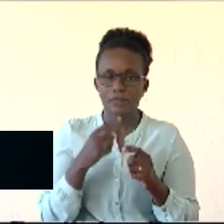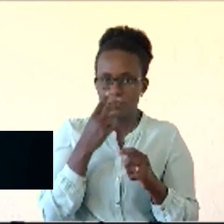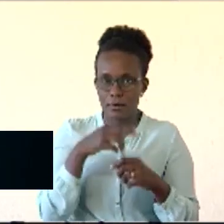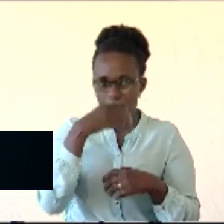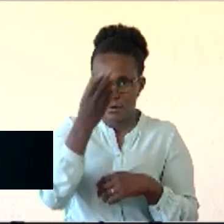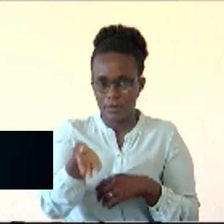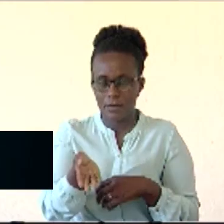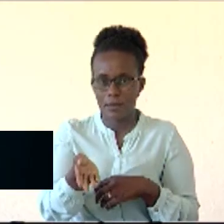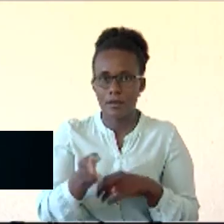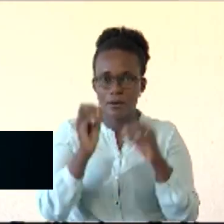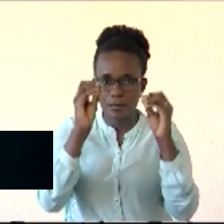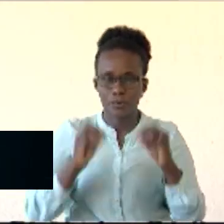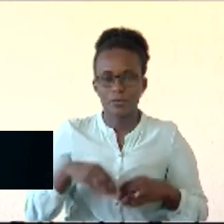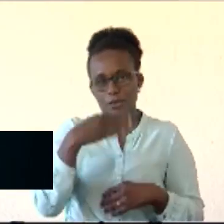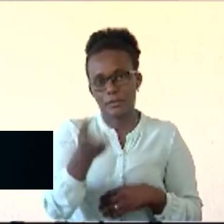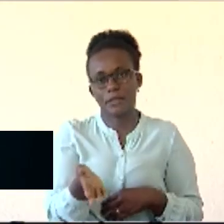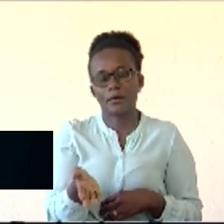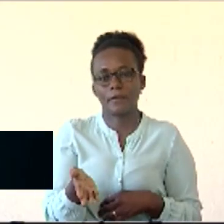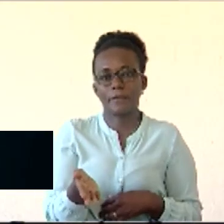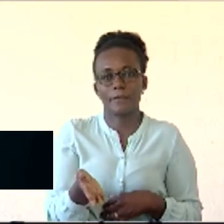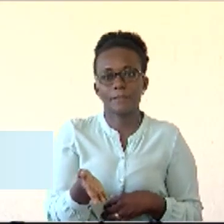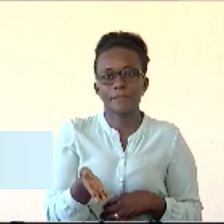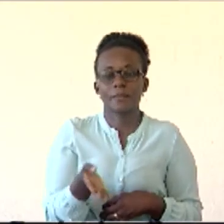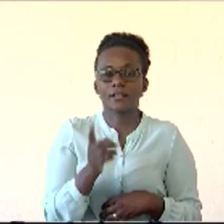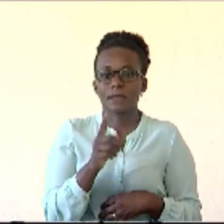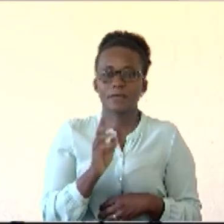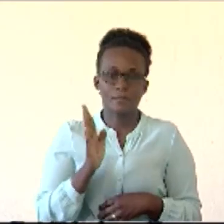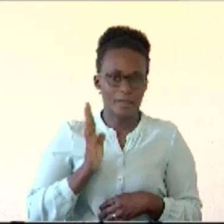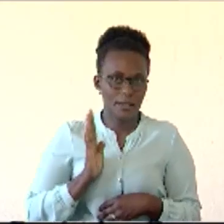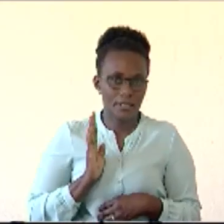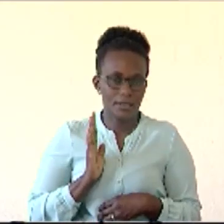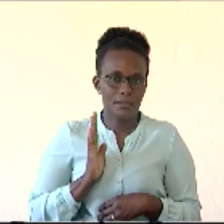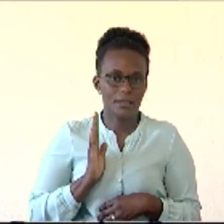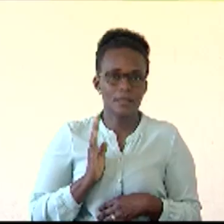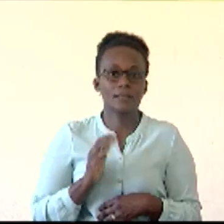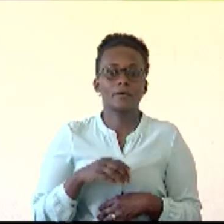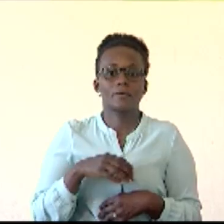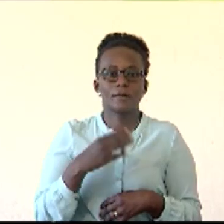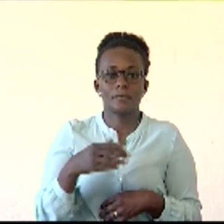and you'll be there. Please stay safe and have a good day. Bye-bye.